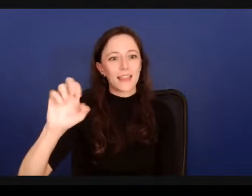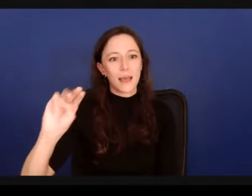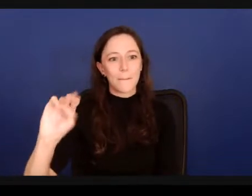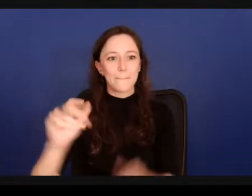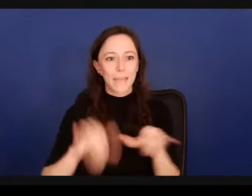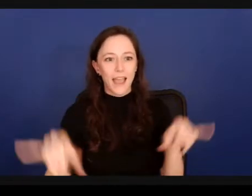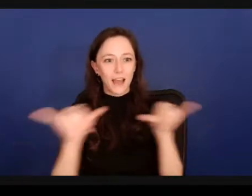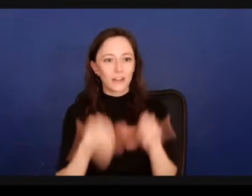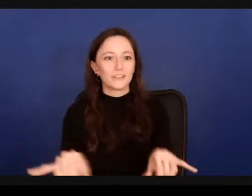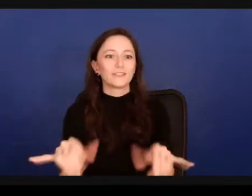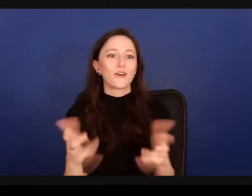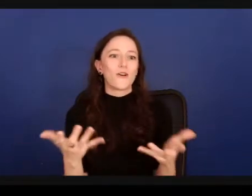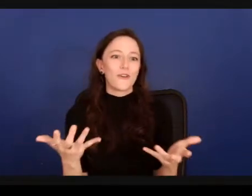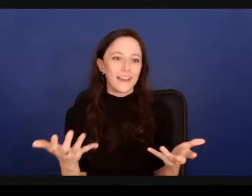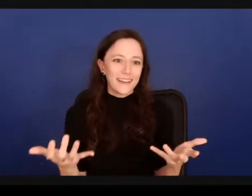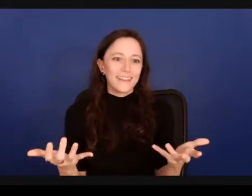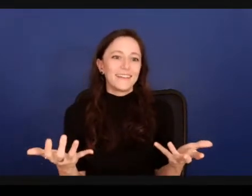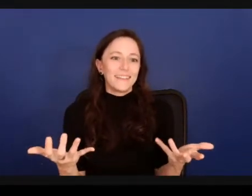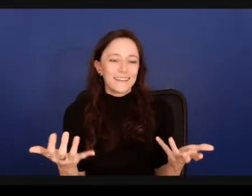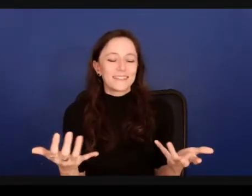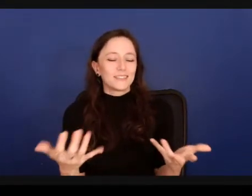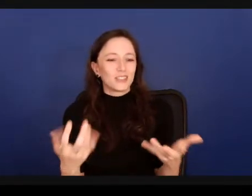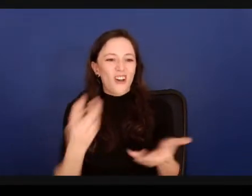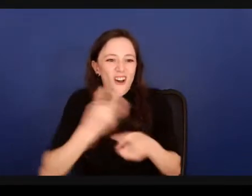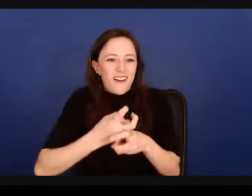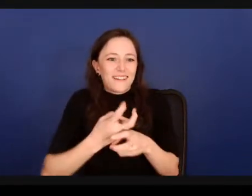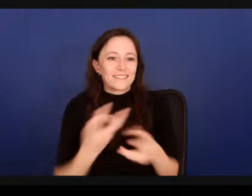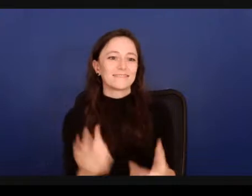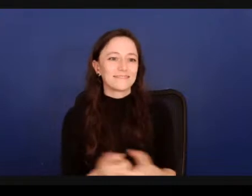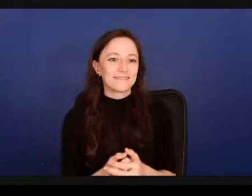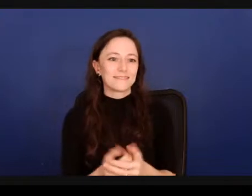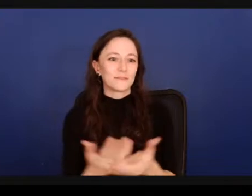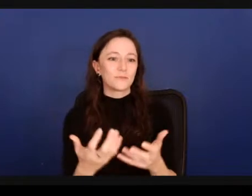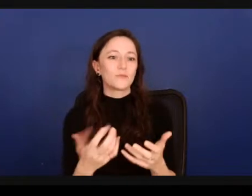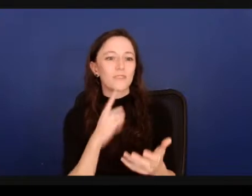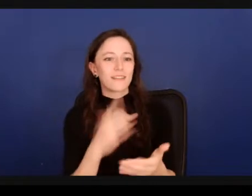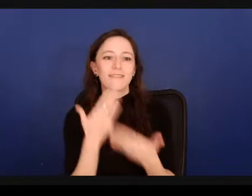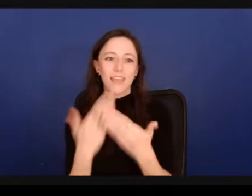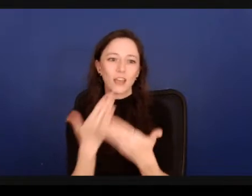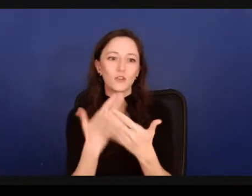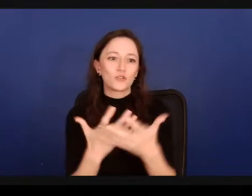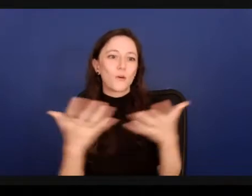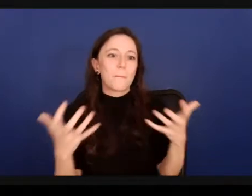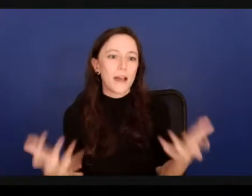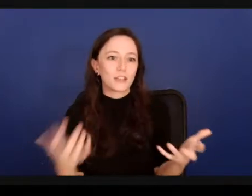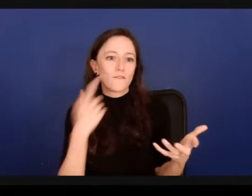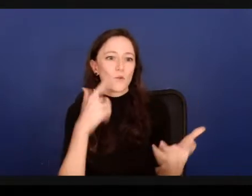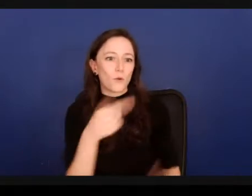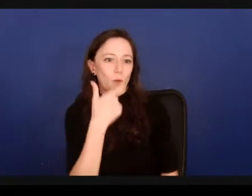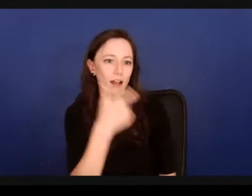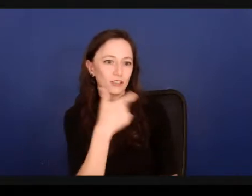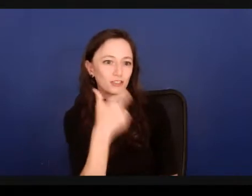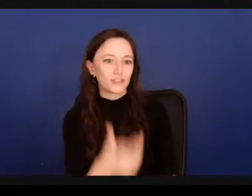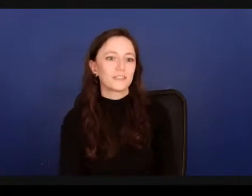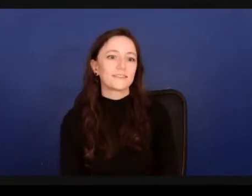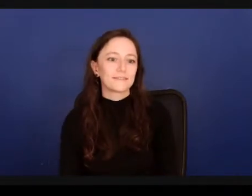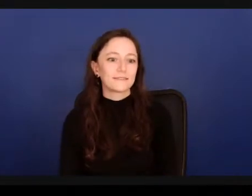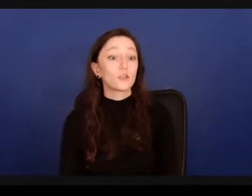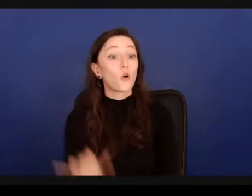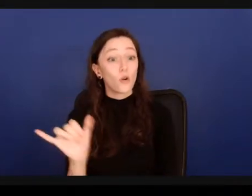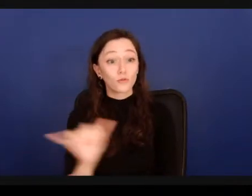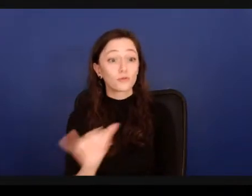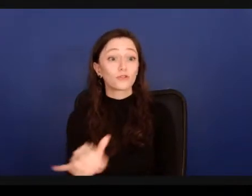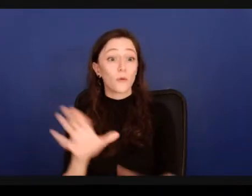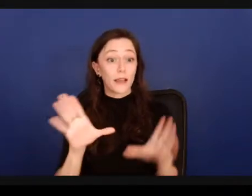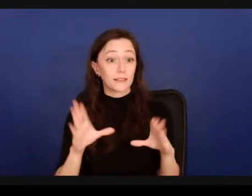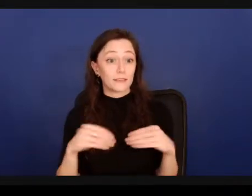be screaming into the void. So we really appreciate you guys tuning in, helping us with that front. We also do take donations. We had